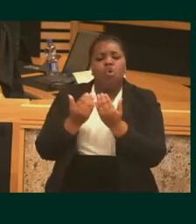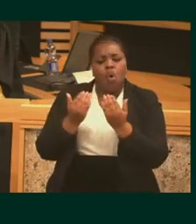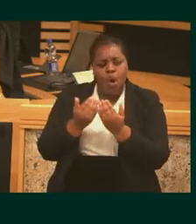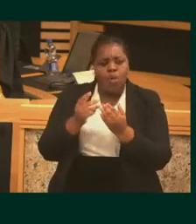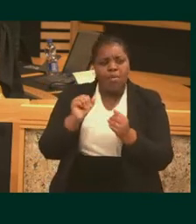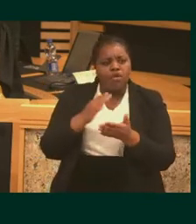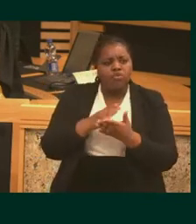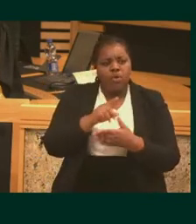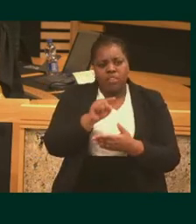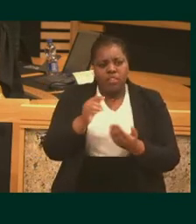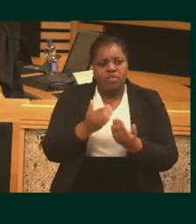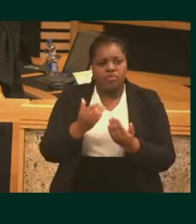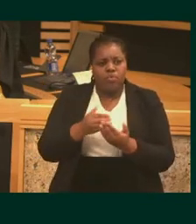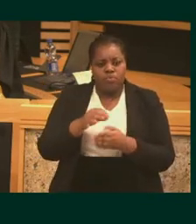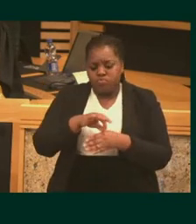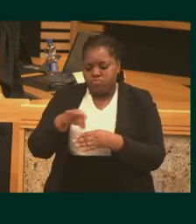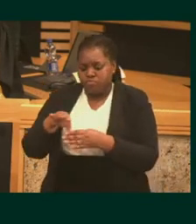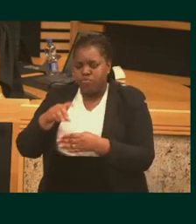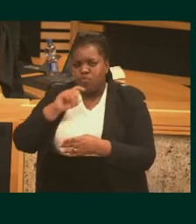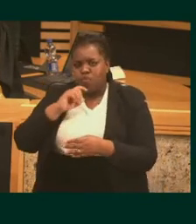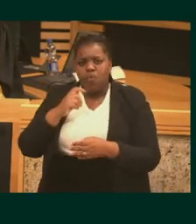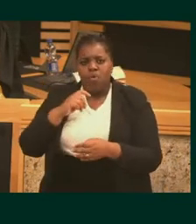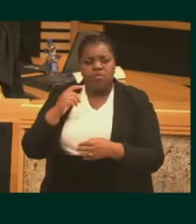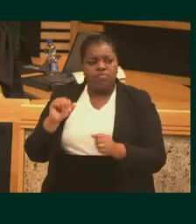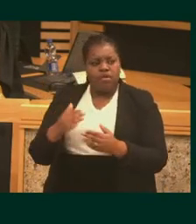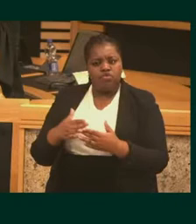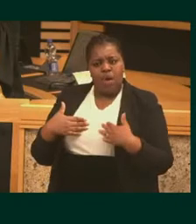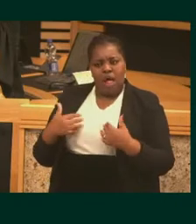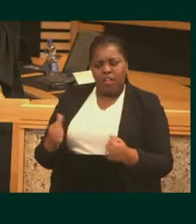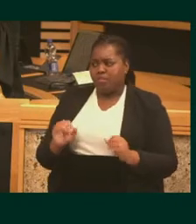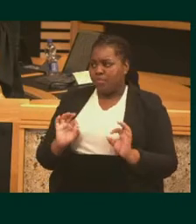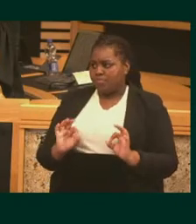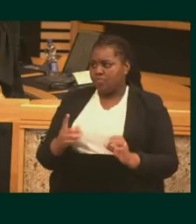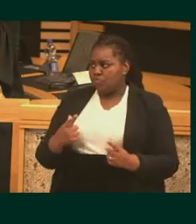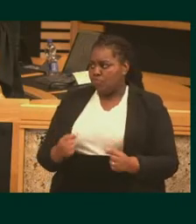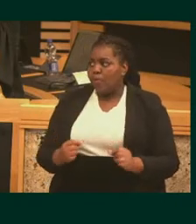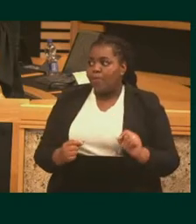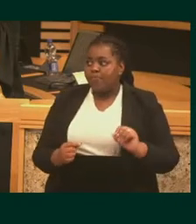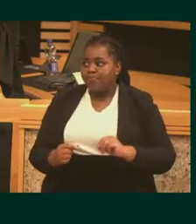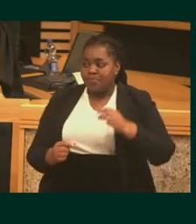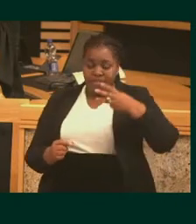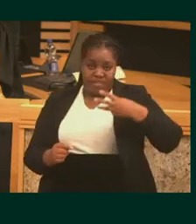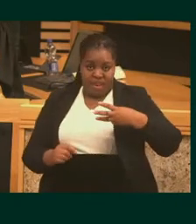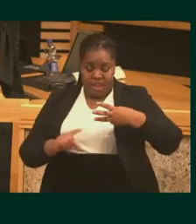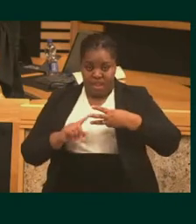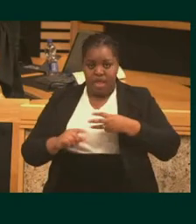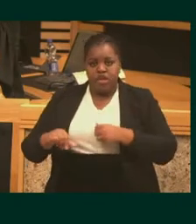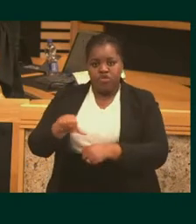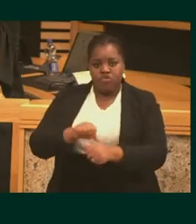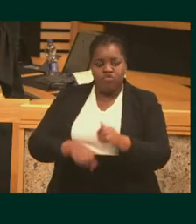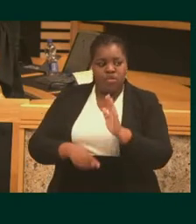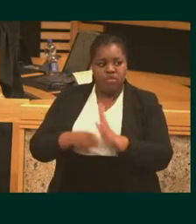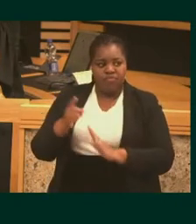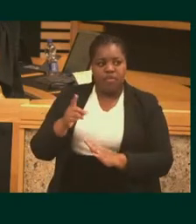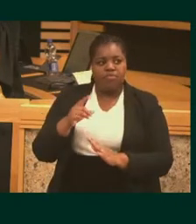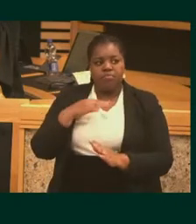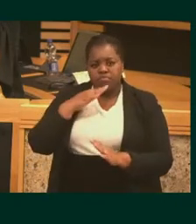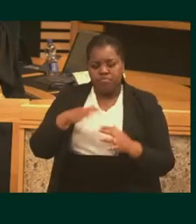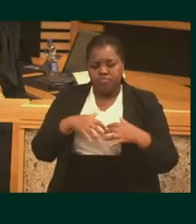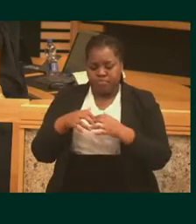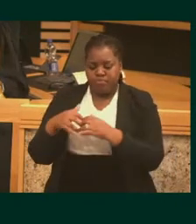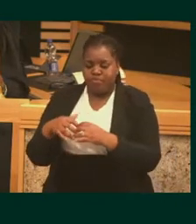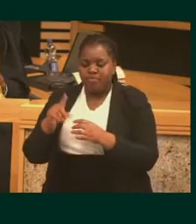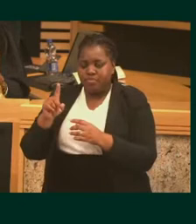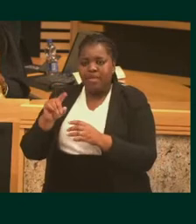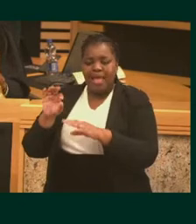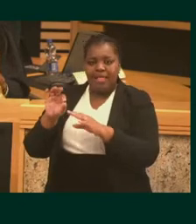enhance household food security and well-being three that the Department of Social Development develops a targeted